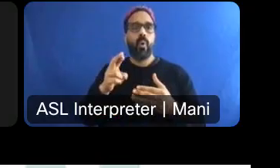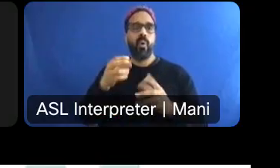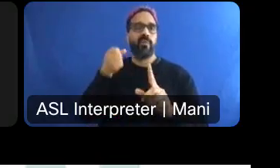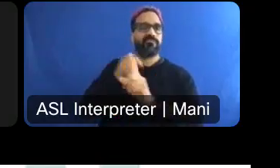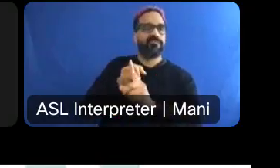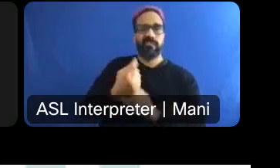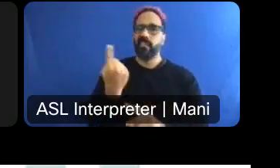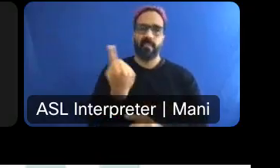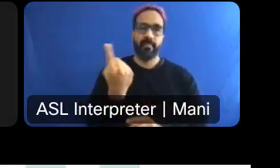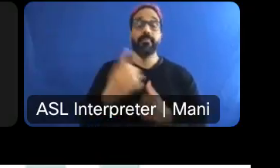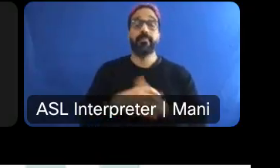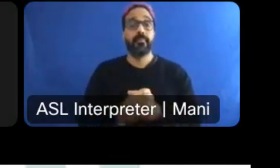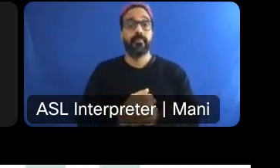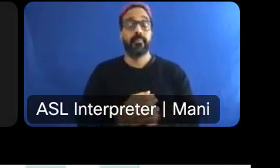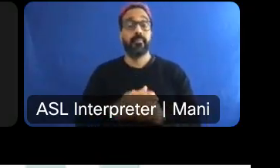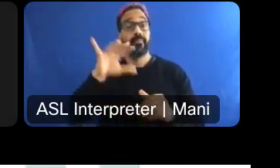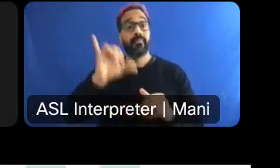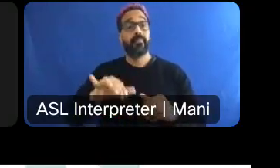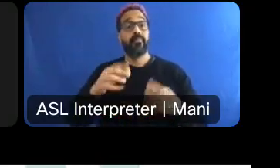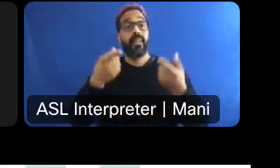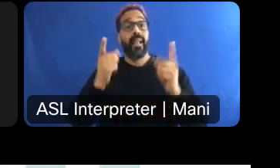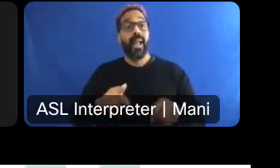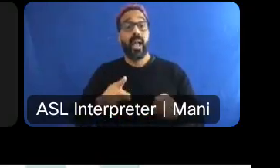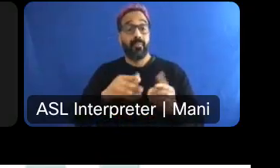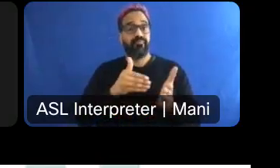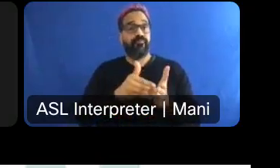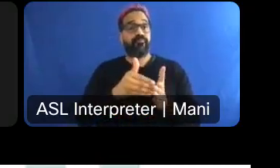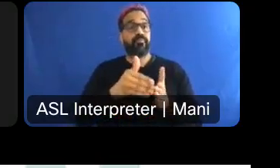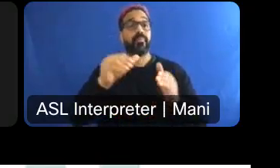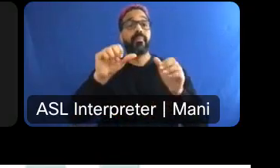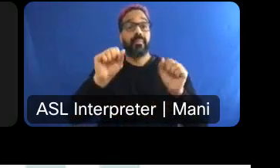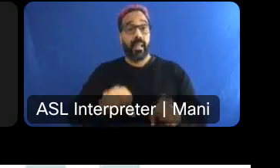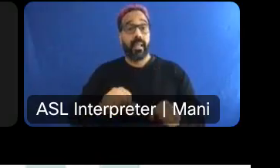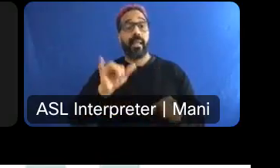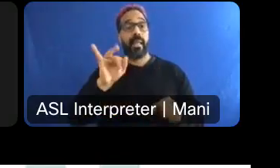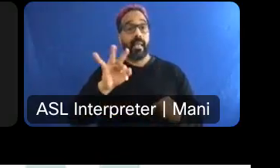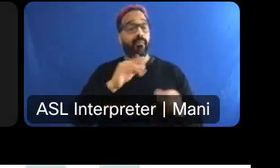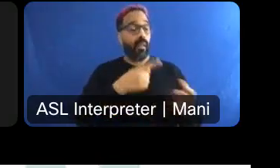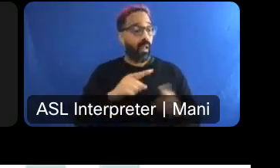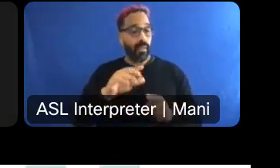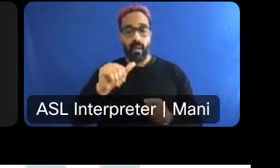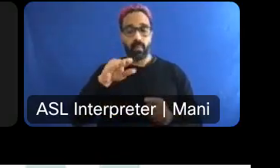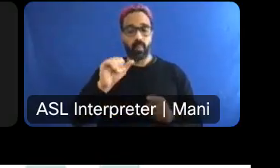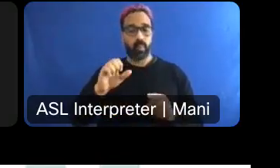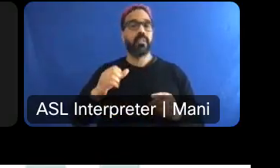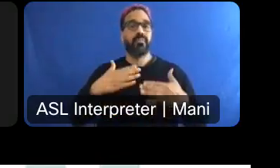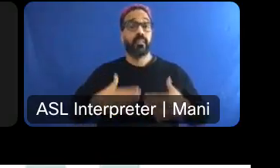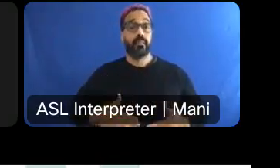Partner-inflicted brain injury can happen repeatedly when physical abuse is present. This can mean repeated hits to the